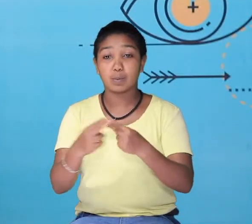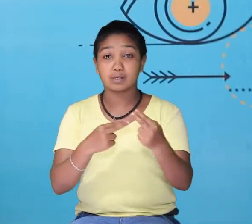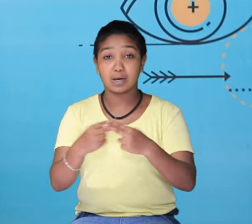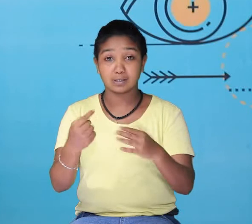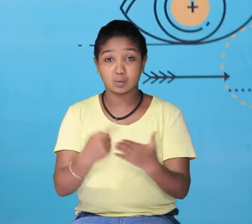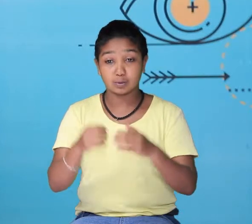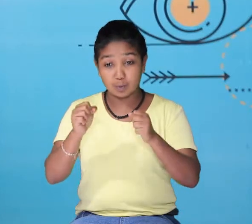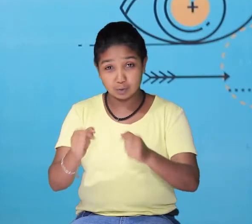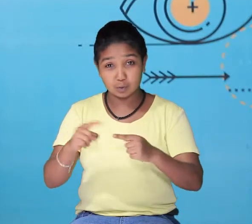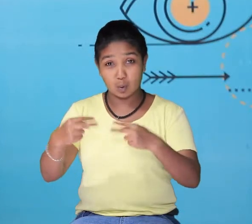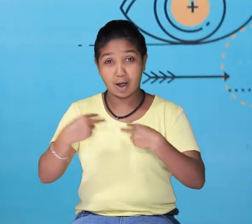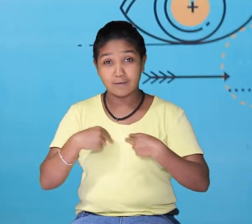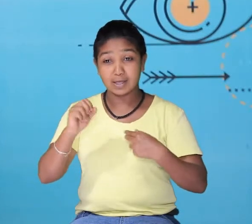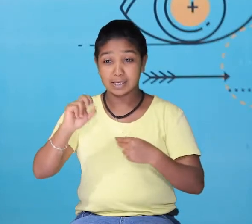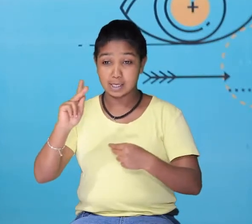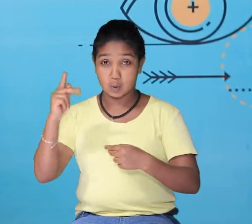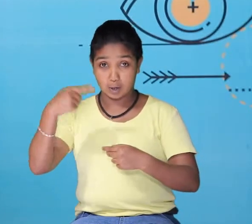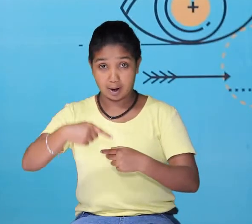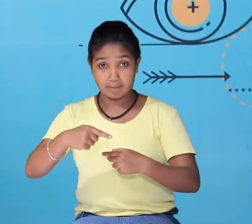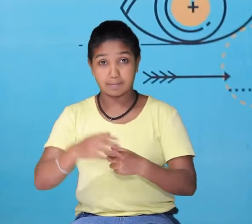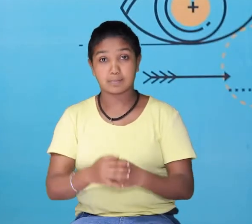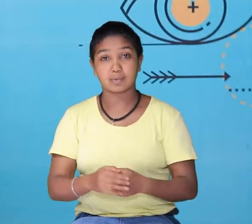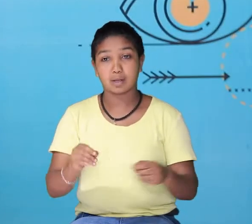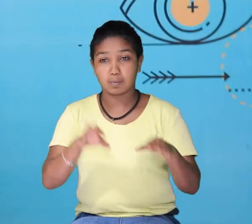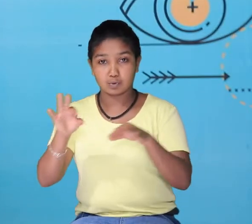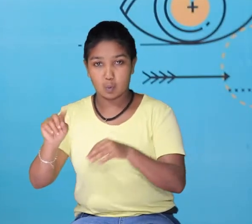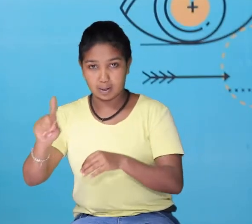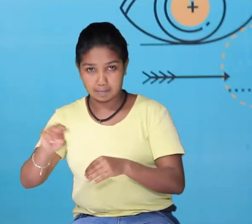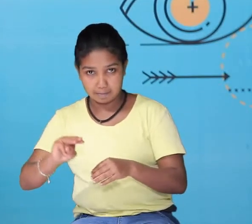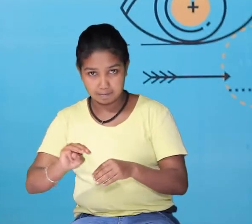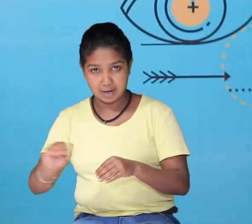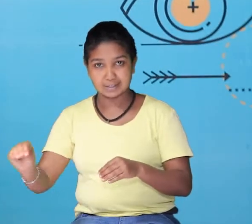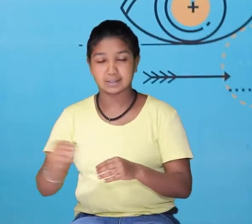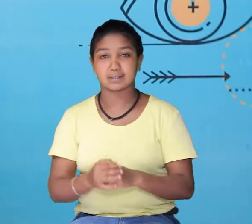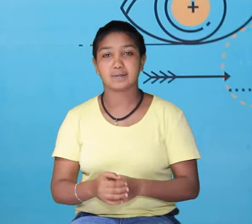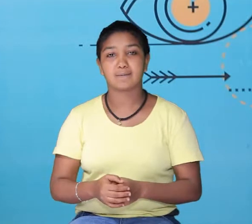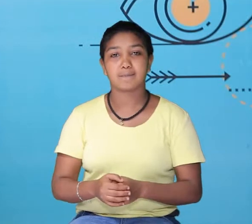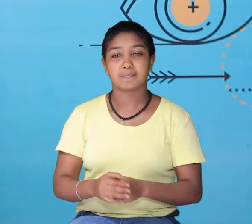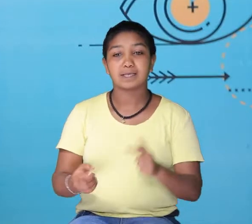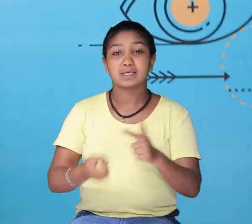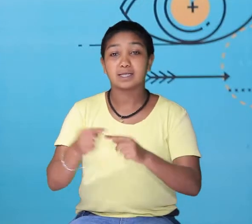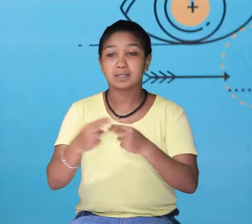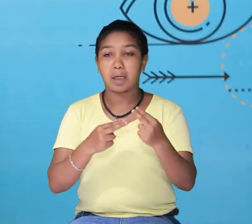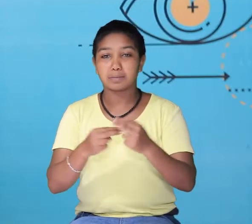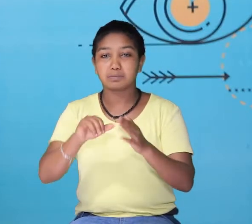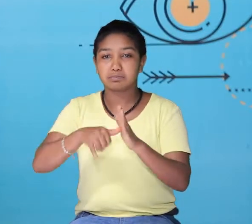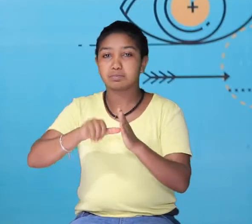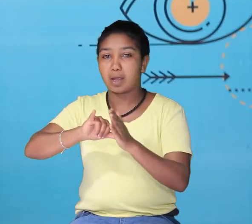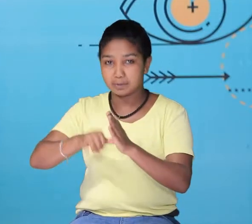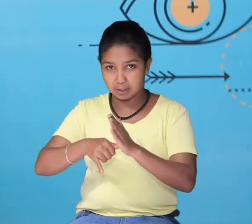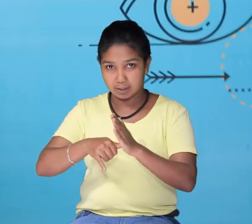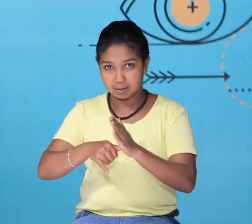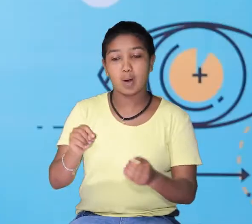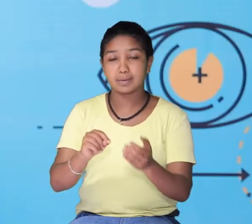this one, it's possible to have kilogram, let's put only one mass, m, second times second gives us